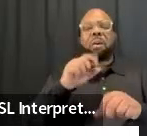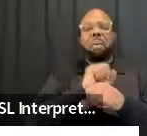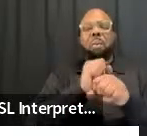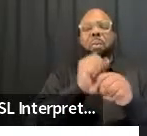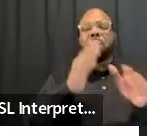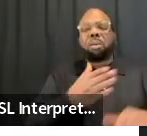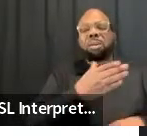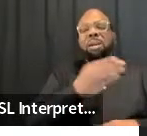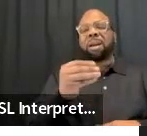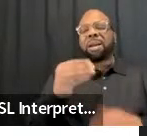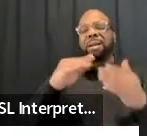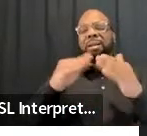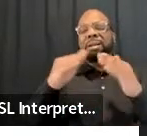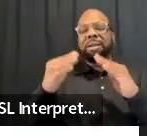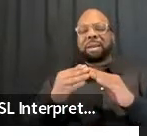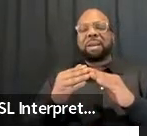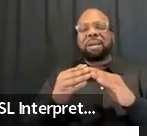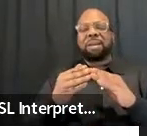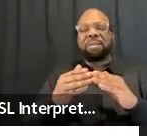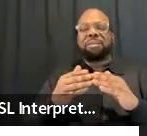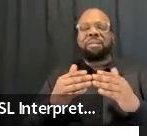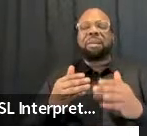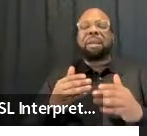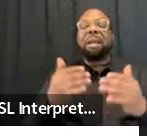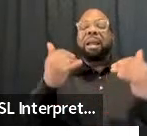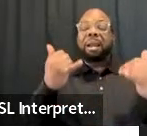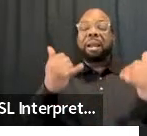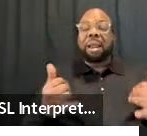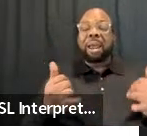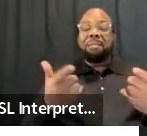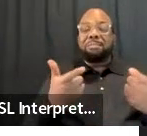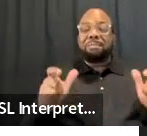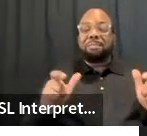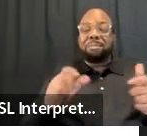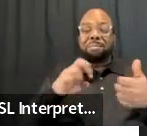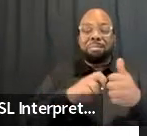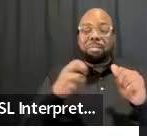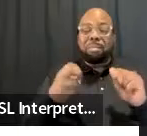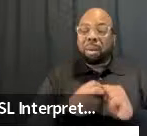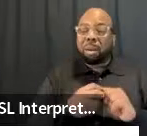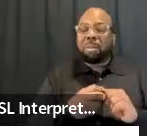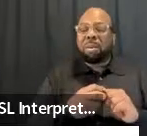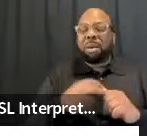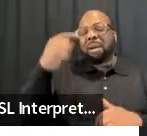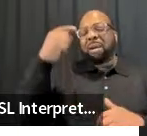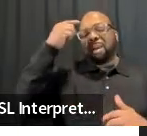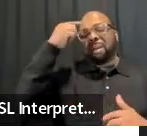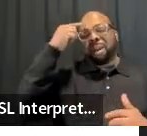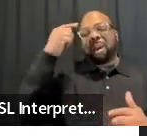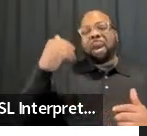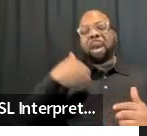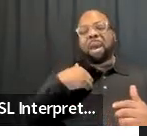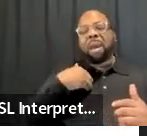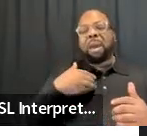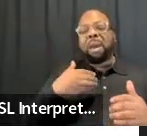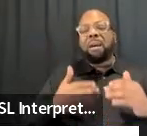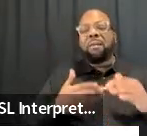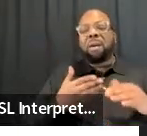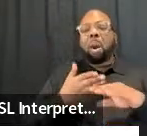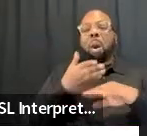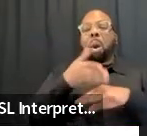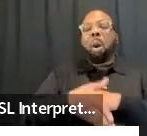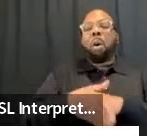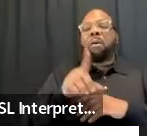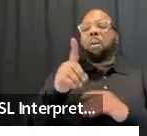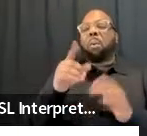administer. And finally, one of the biggest issues here, especially considering that we have over 1 million existing buildings that need to